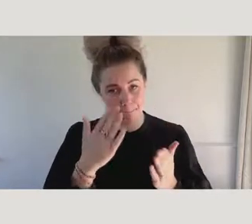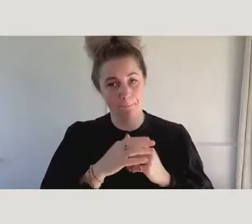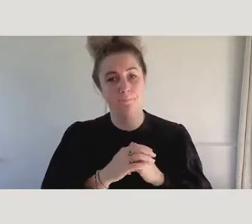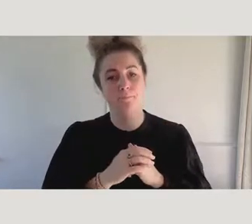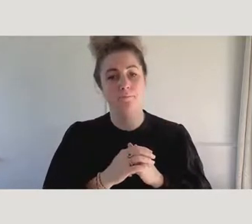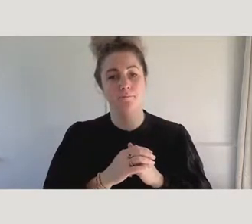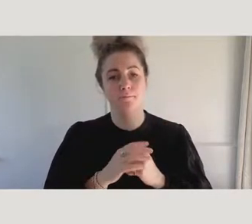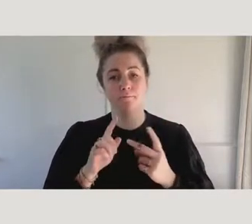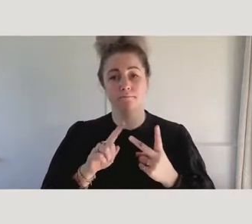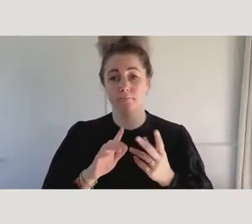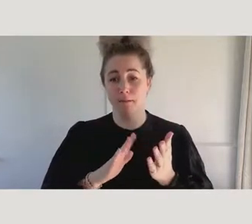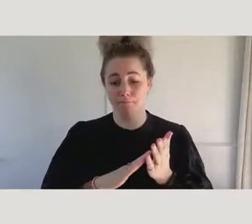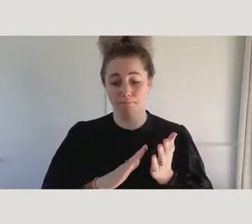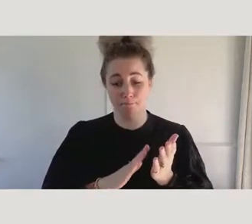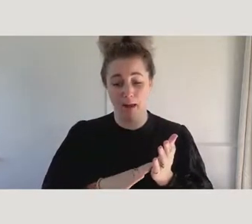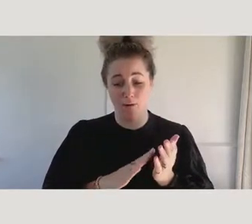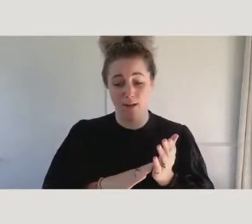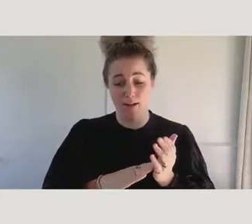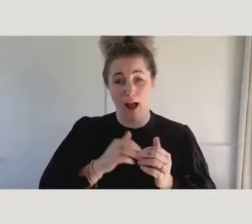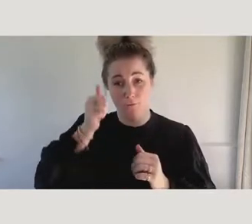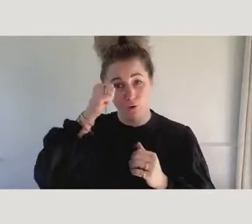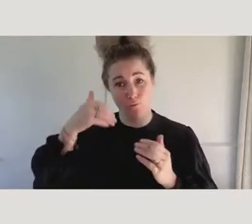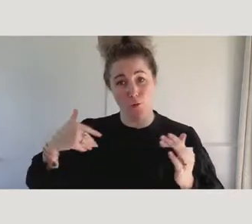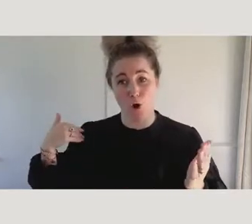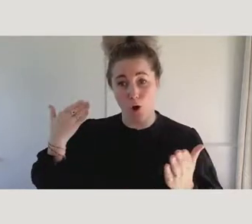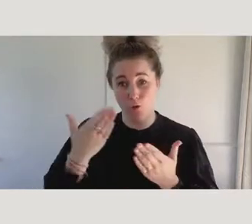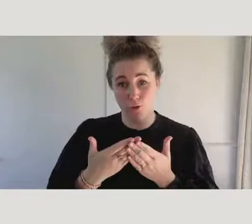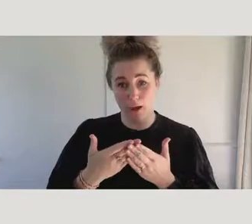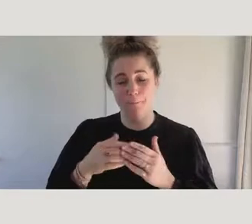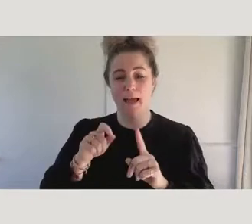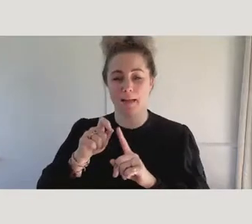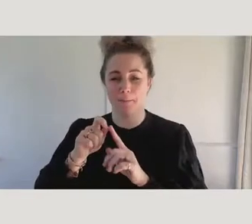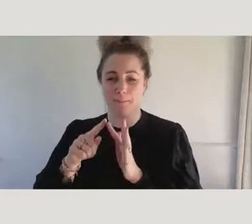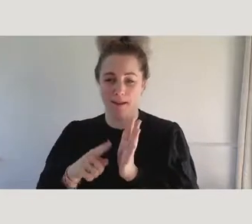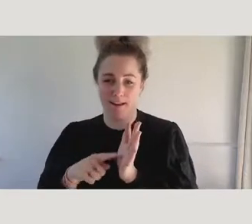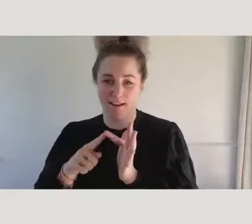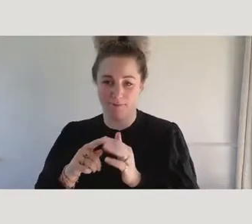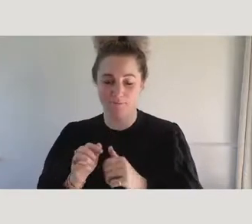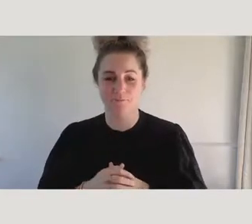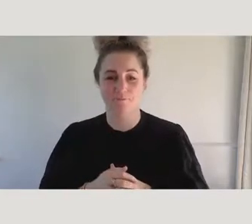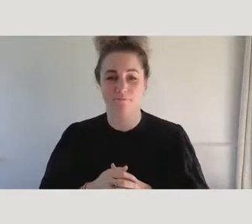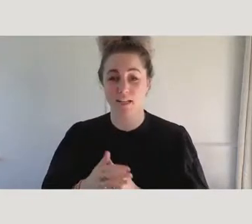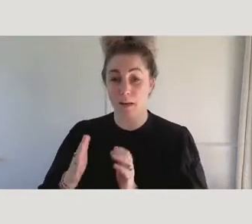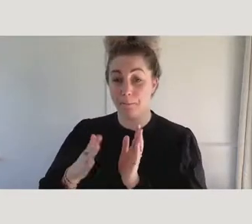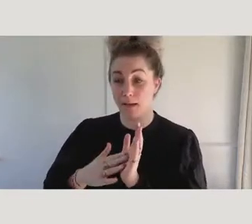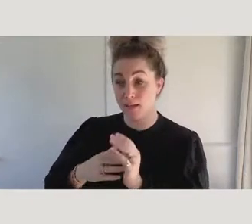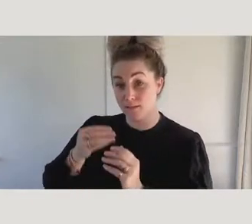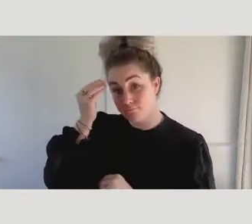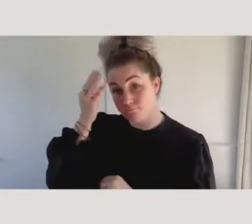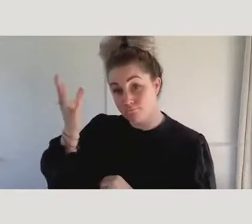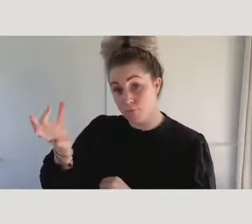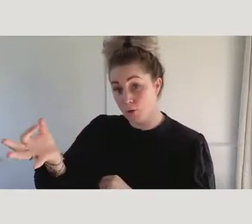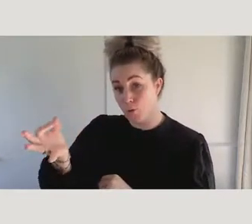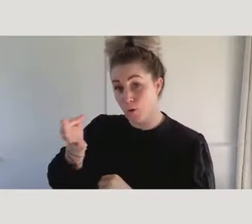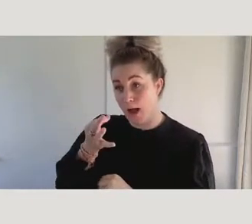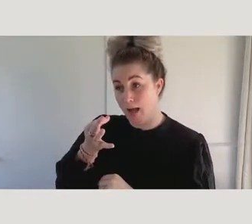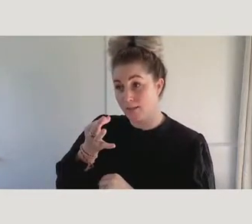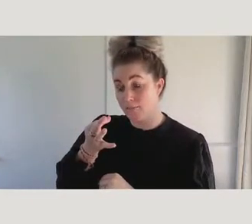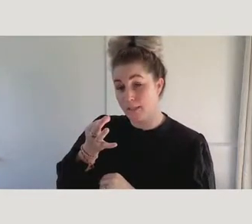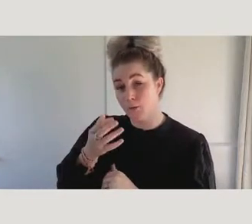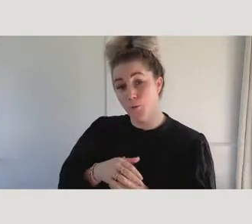I've known for quite some time in Pali Margarita you um you give me a bit of a hospital